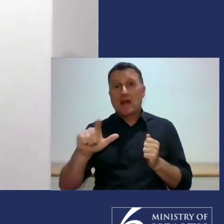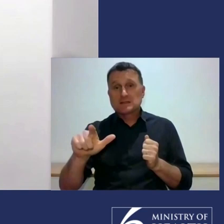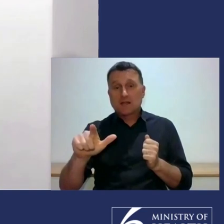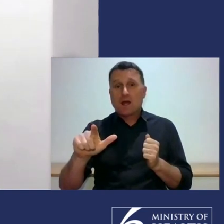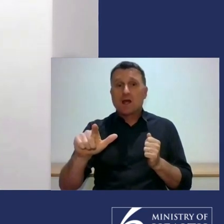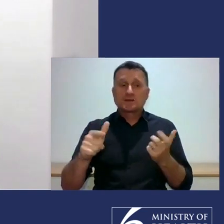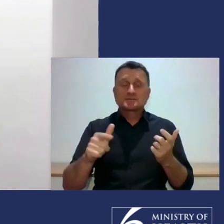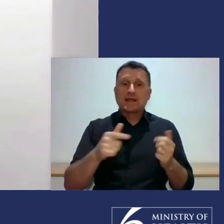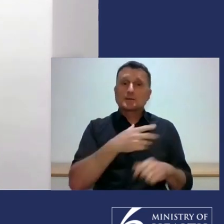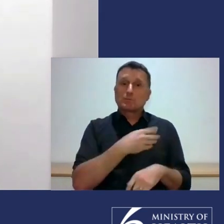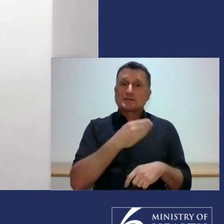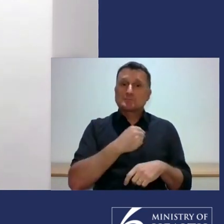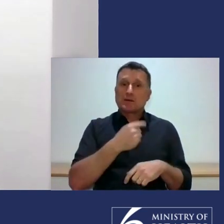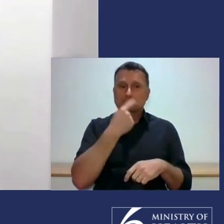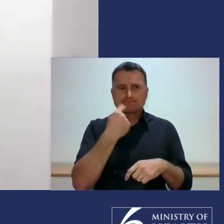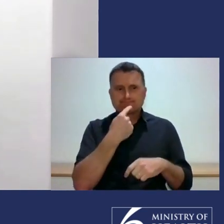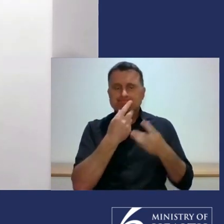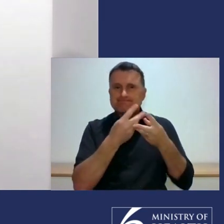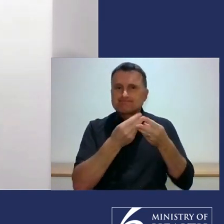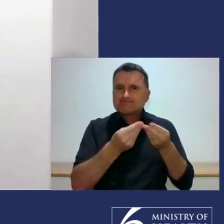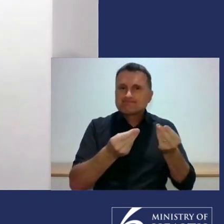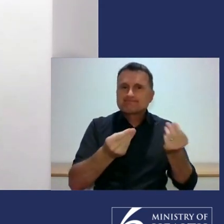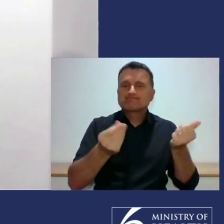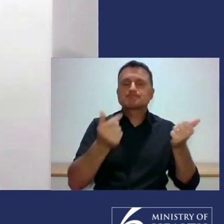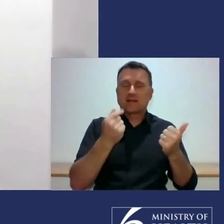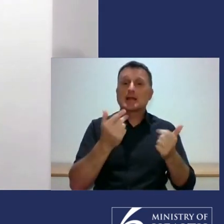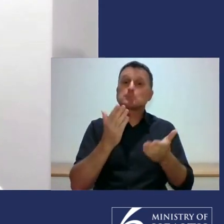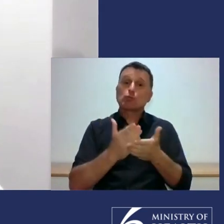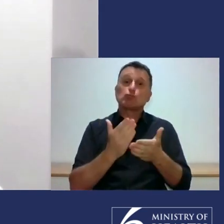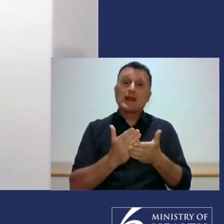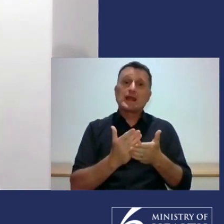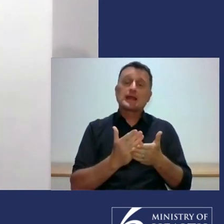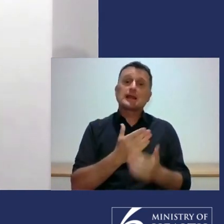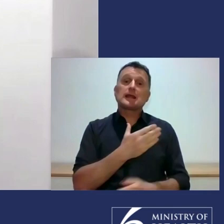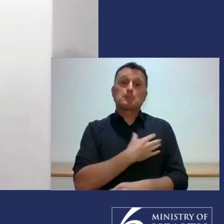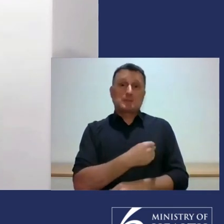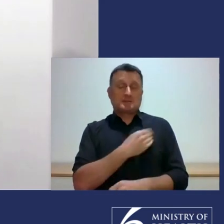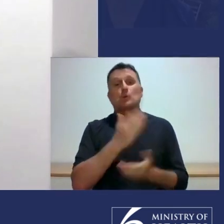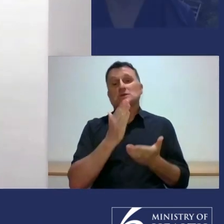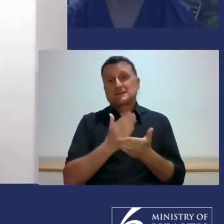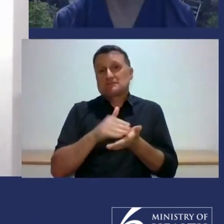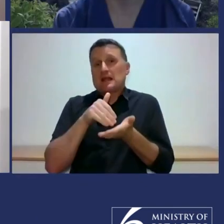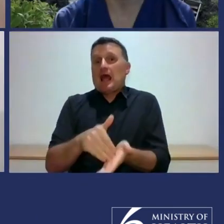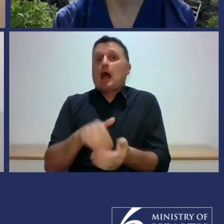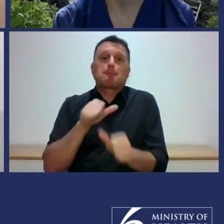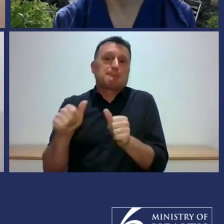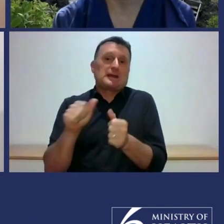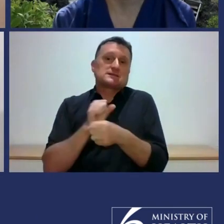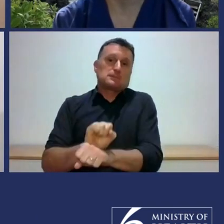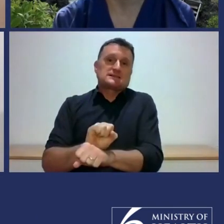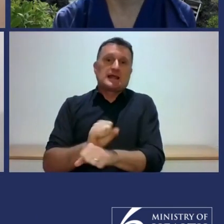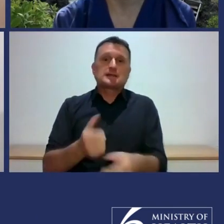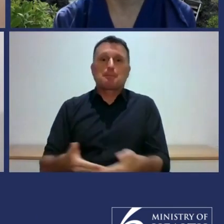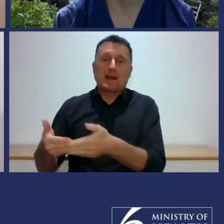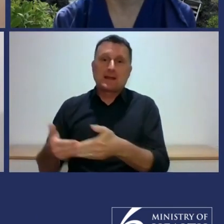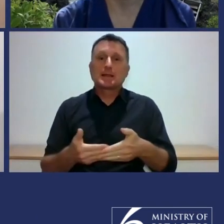ideally during pregnancy gives you the best coverage, but yes, definitely with breast milk. Yay, I'm so happy to hear that.